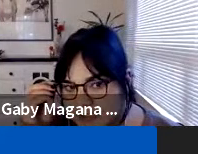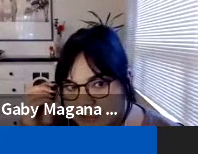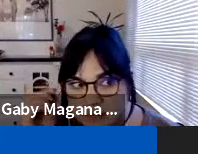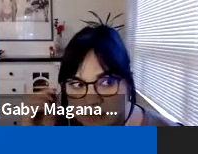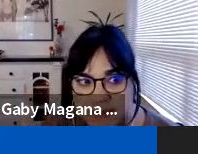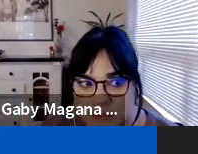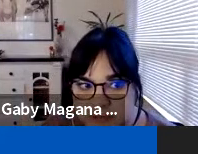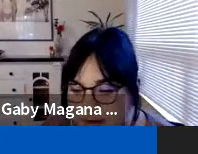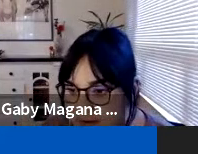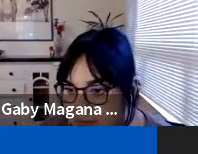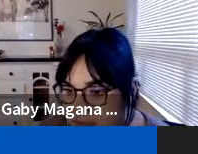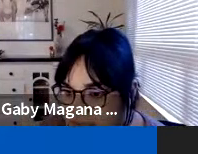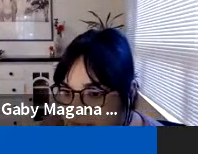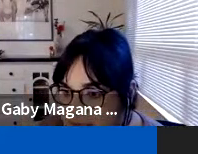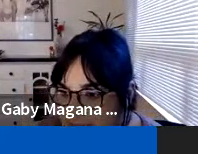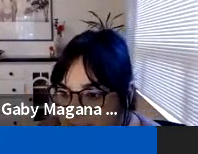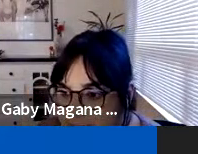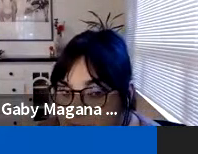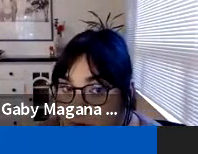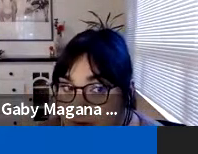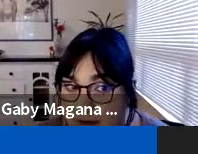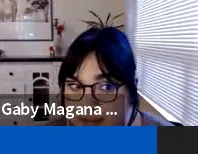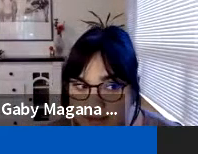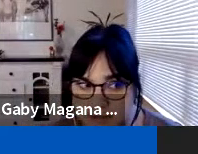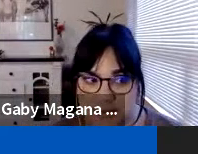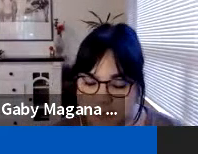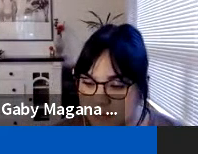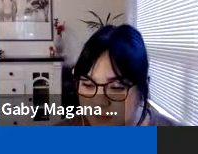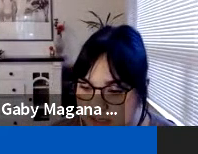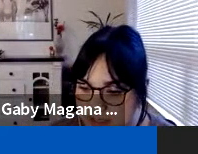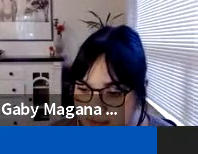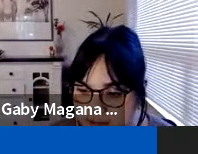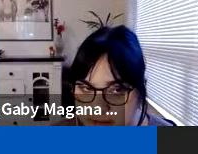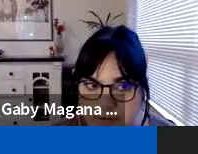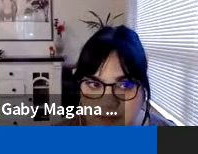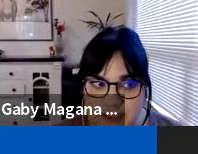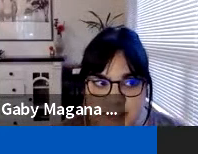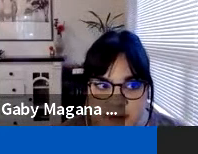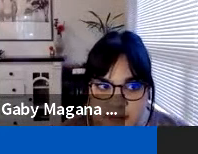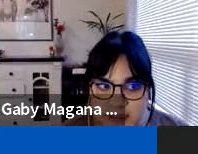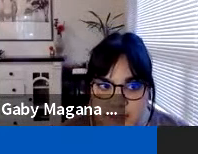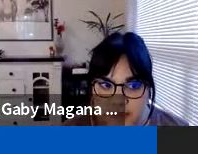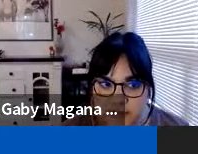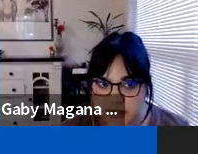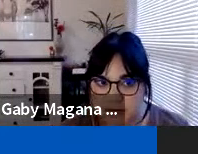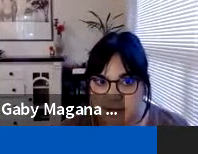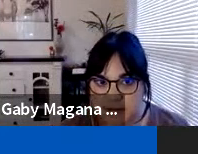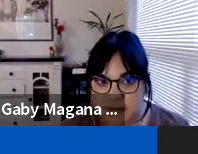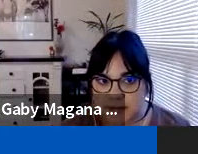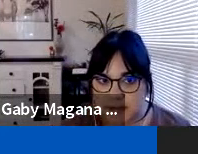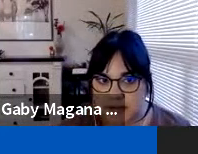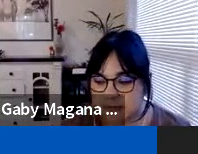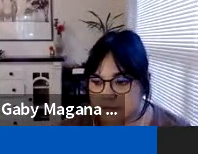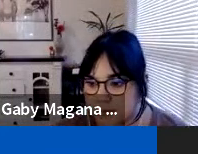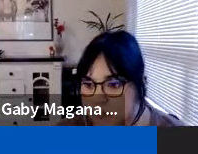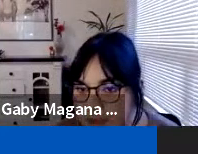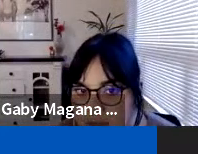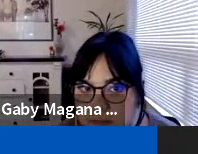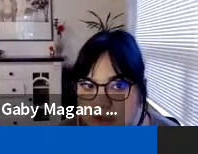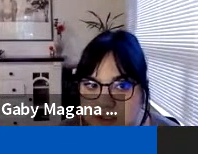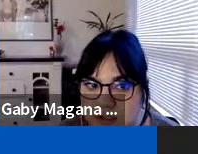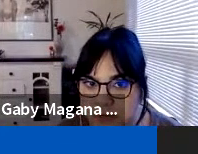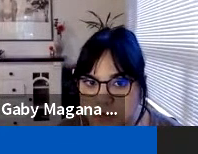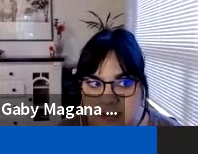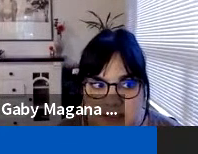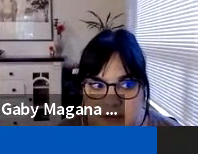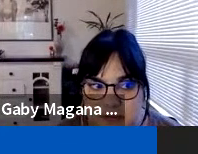So just as a reminder for everybody, if you are not speaking during our meeting today, please make sure that you're muting yourself